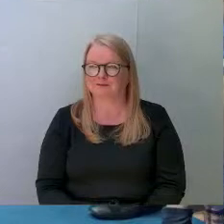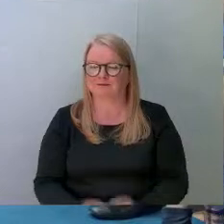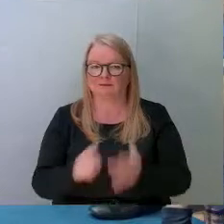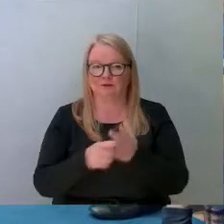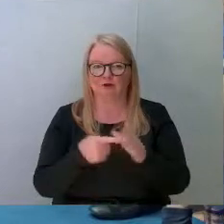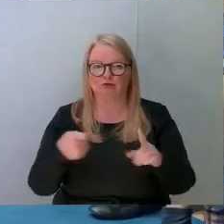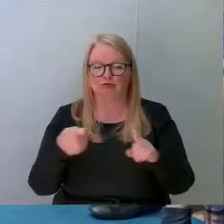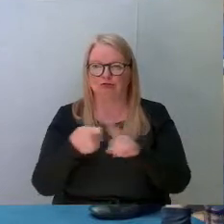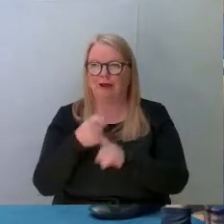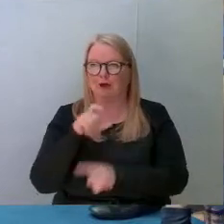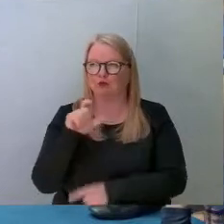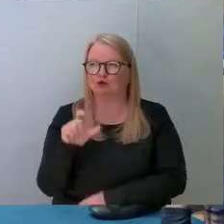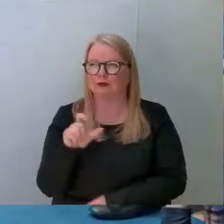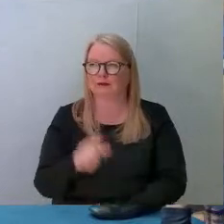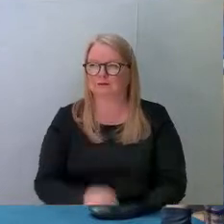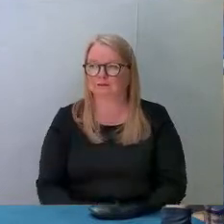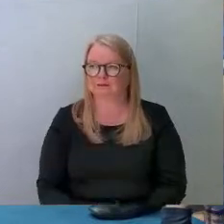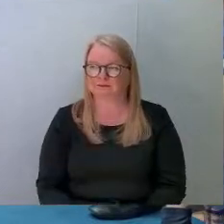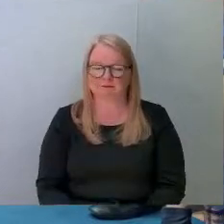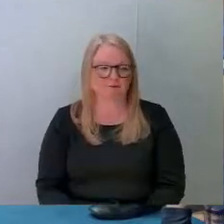Jack Cruikshanks.